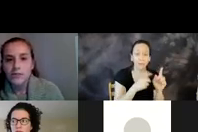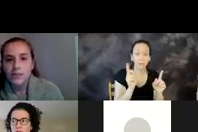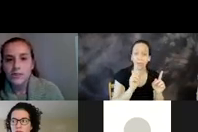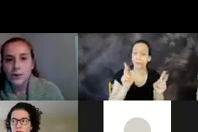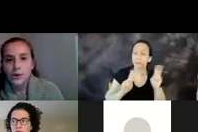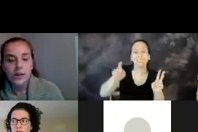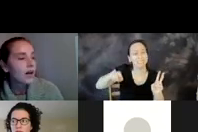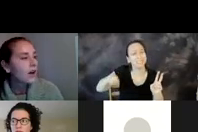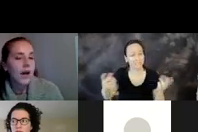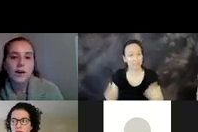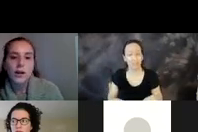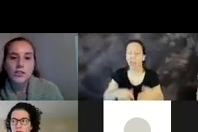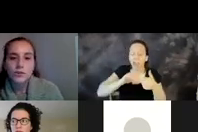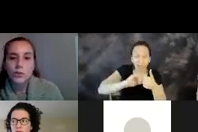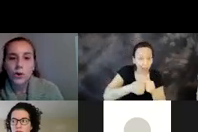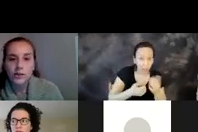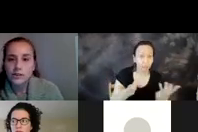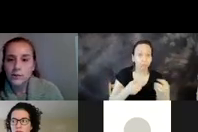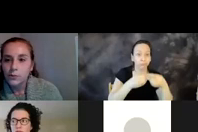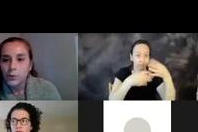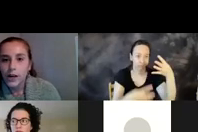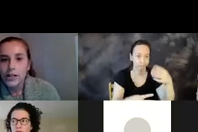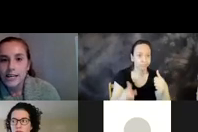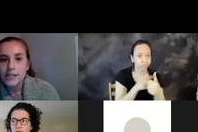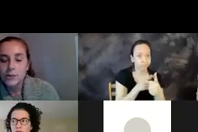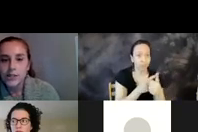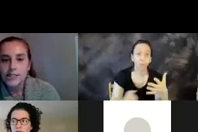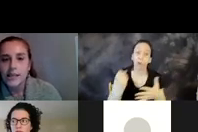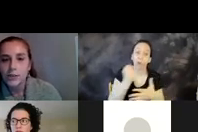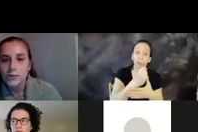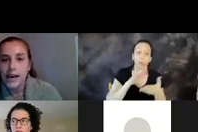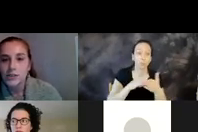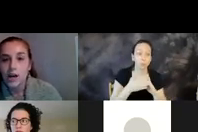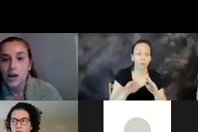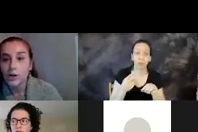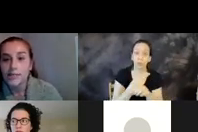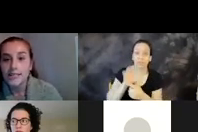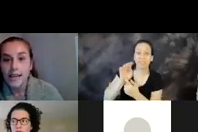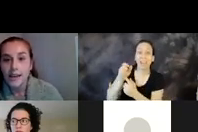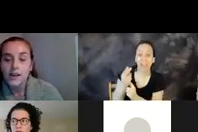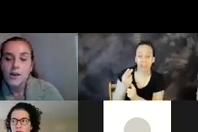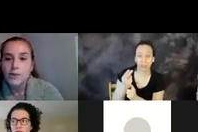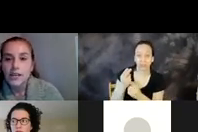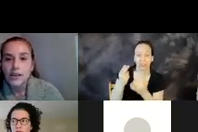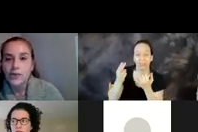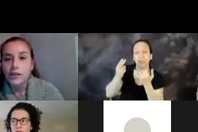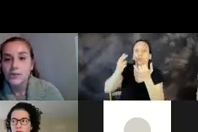for achieving this goal are to, 1, prioritize communities that use cash on board today, meaning riders who